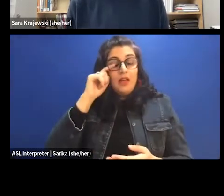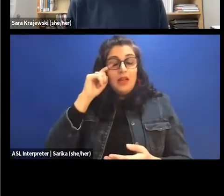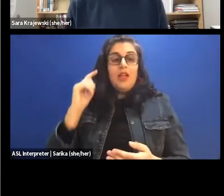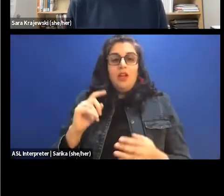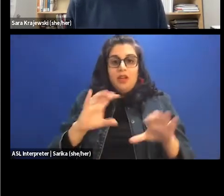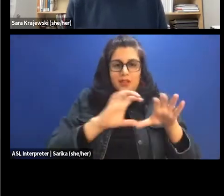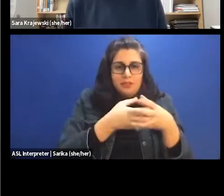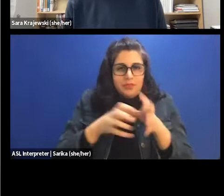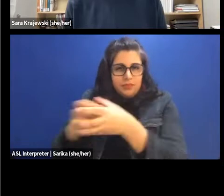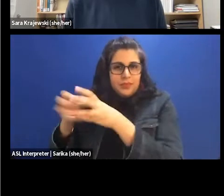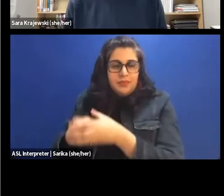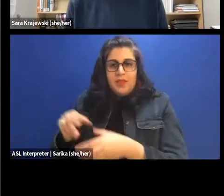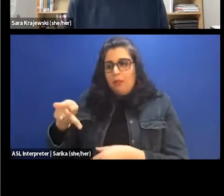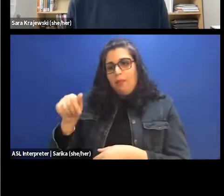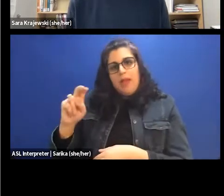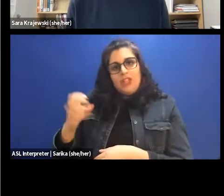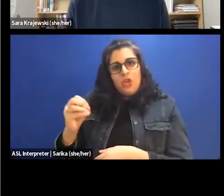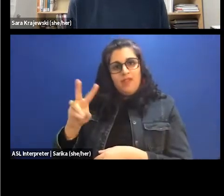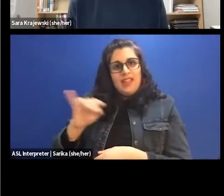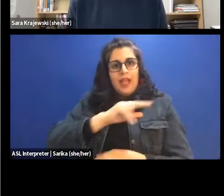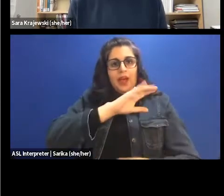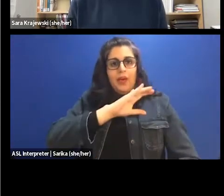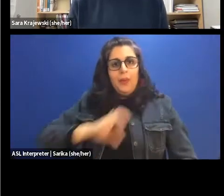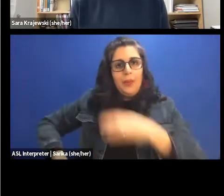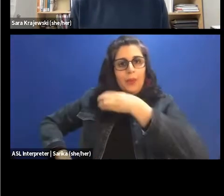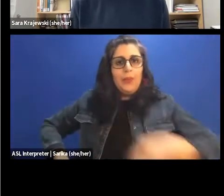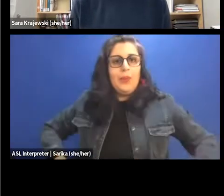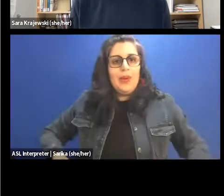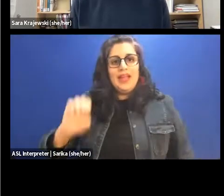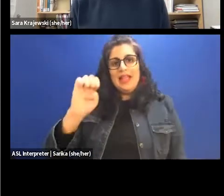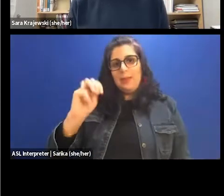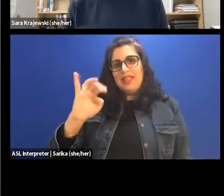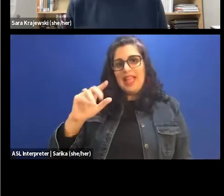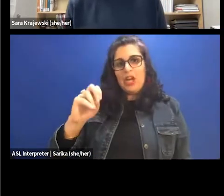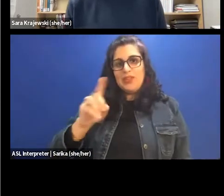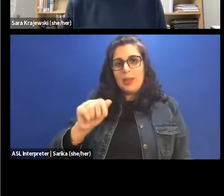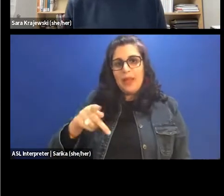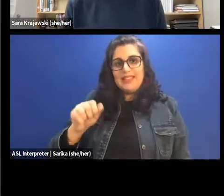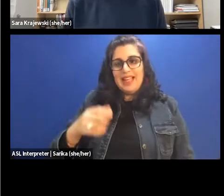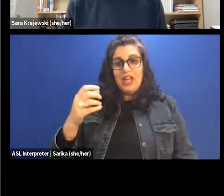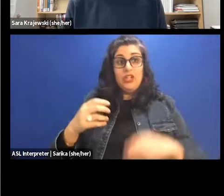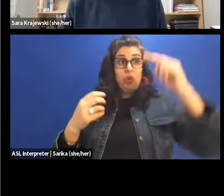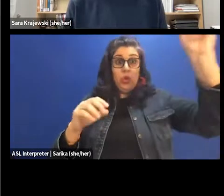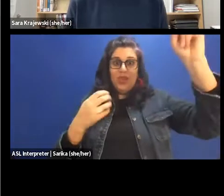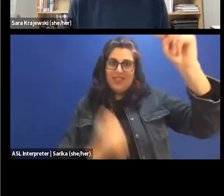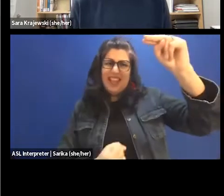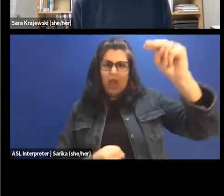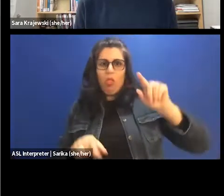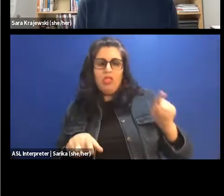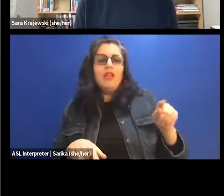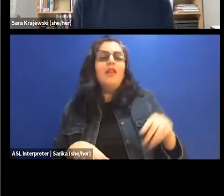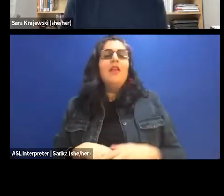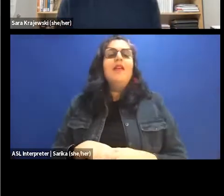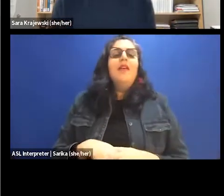fighters Pancho Villa to the north and Emiliano Zapata to the south, and those forces fought government armies amassed